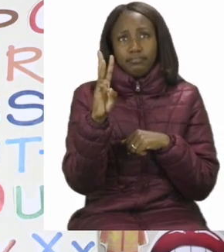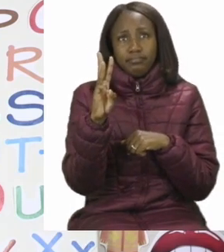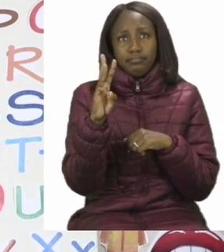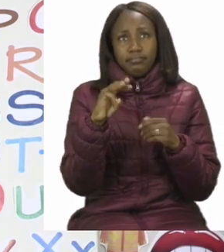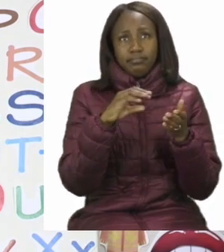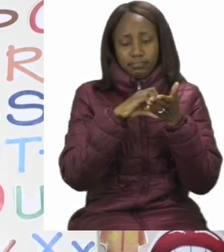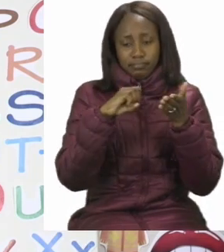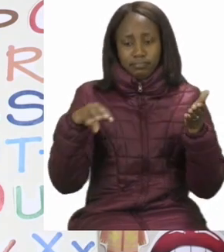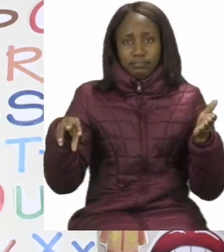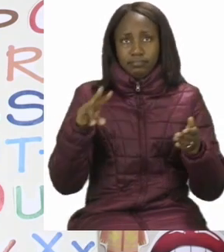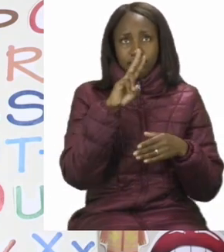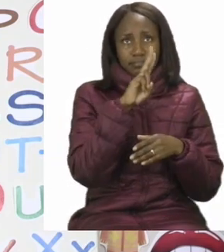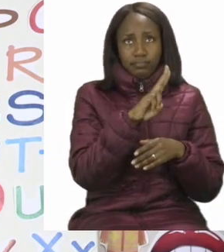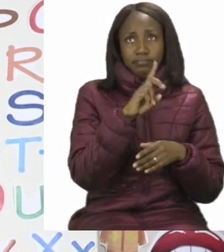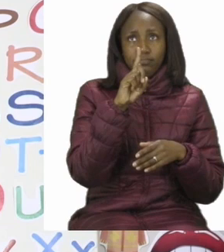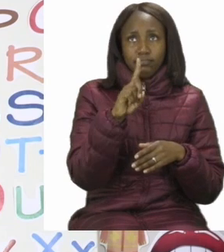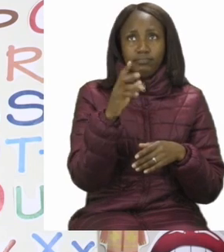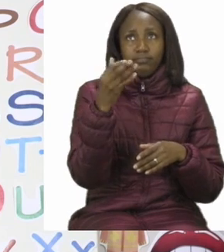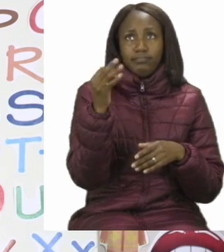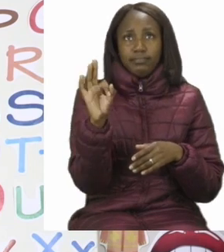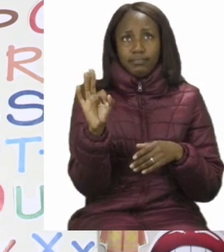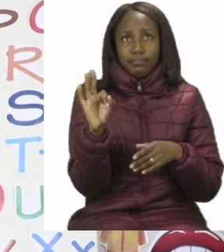346 minus